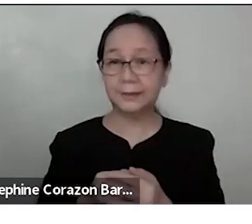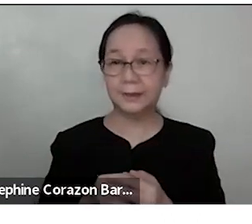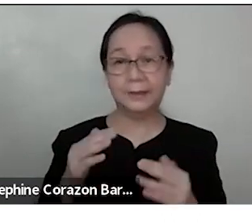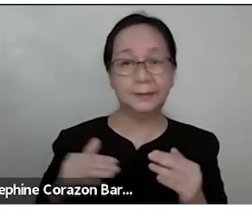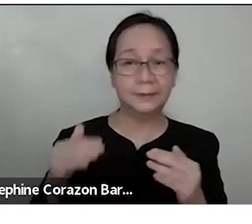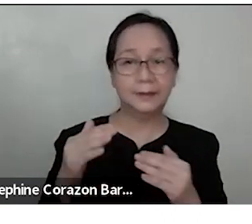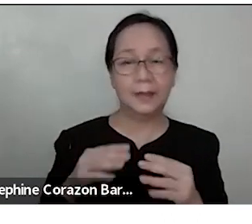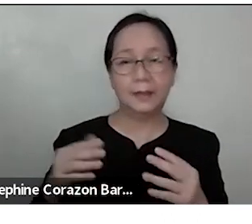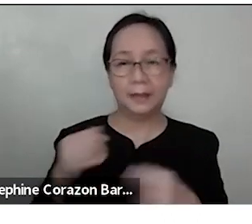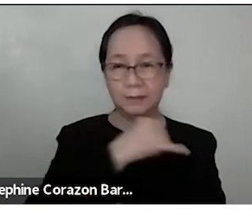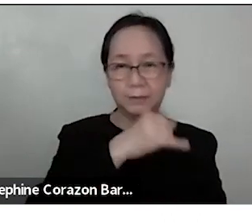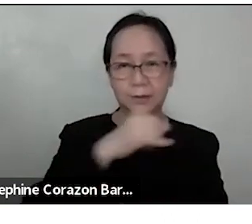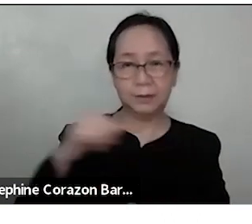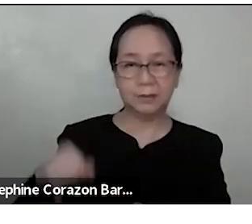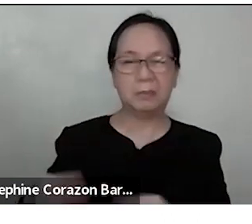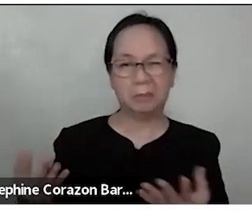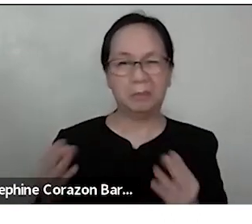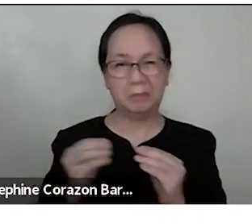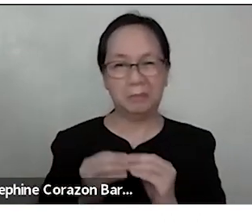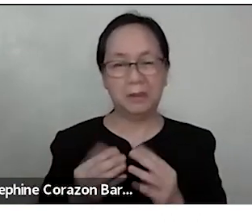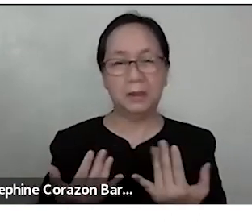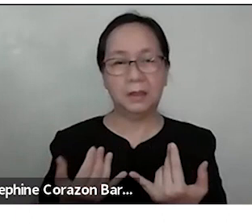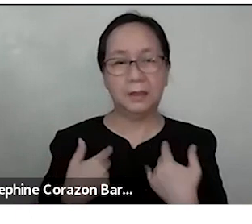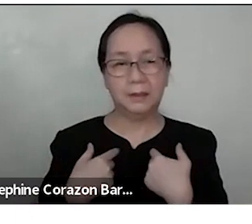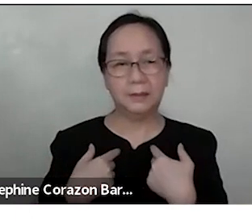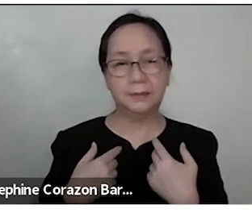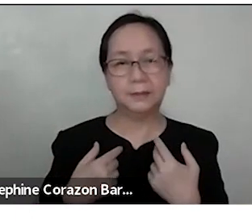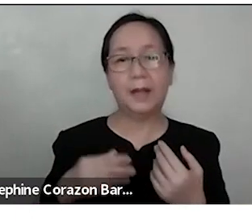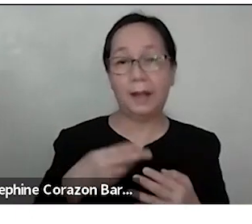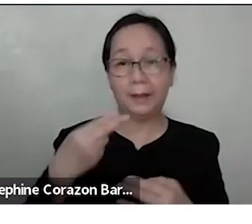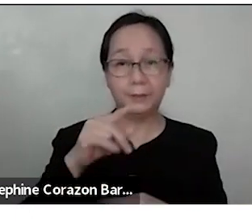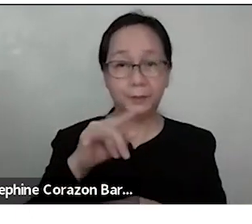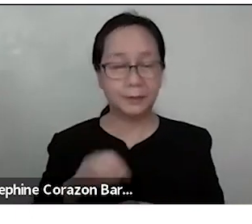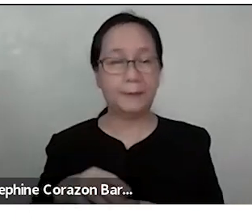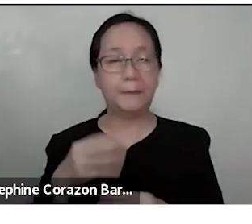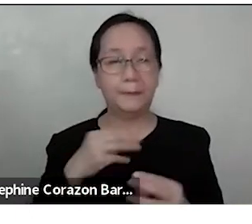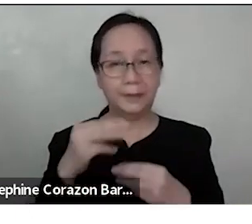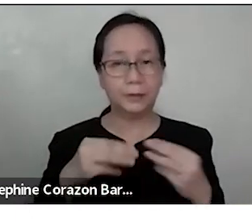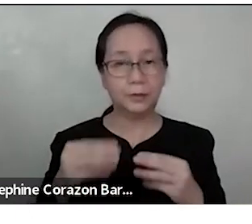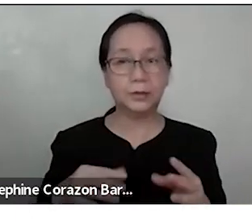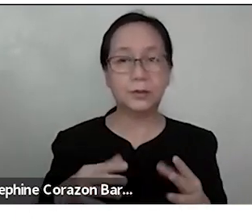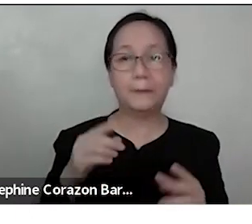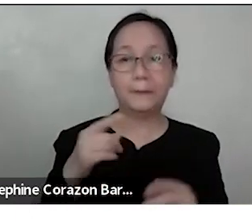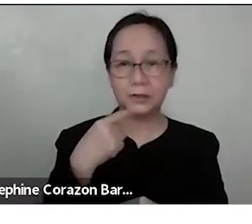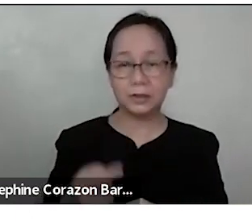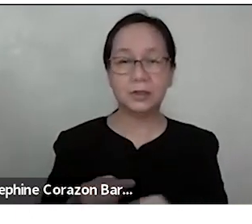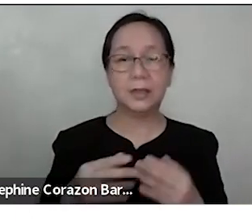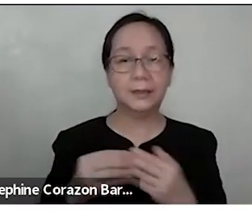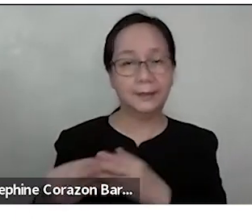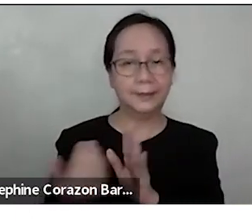their marginalization. There were a couple of examples of hybrid methods mentioned in the guidelines on